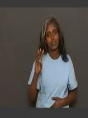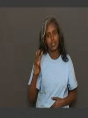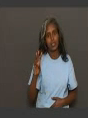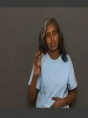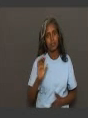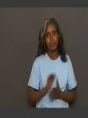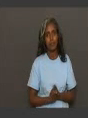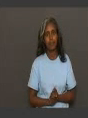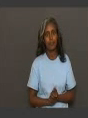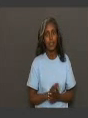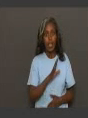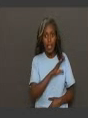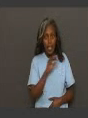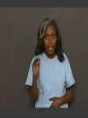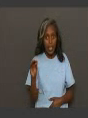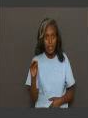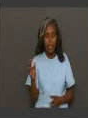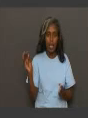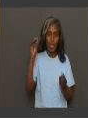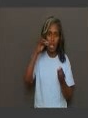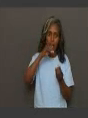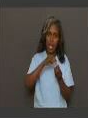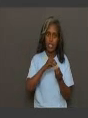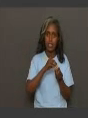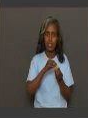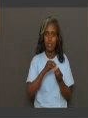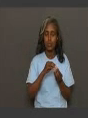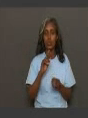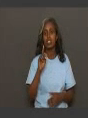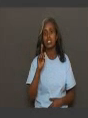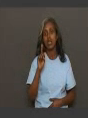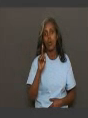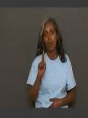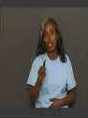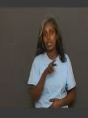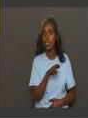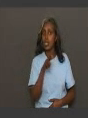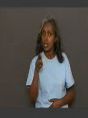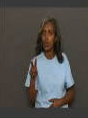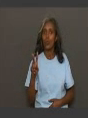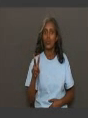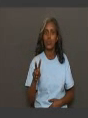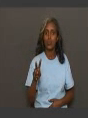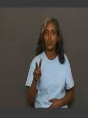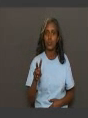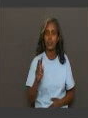6 and is added to the 1 in row 2.